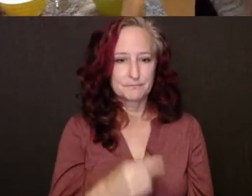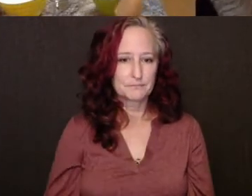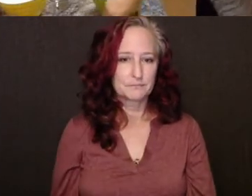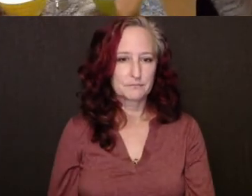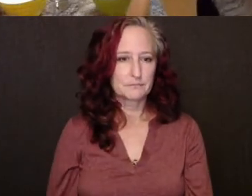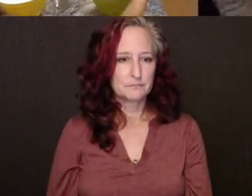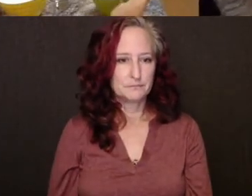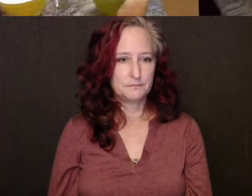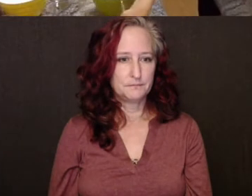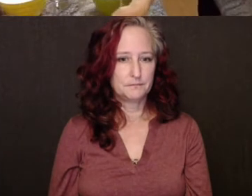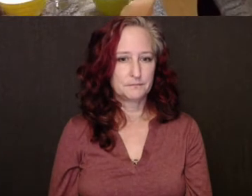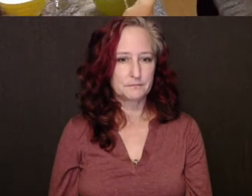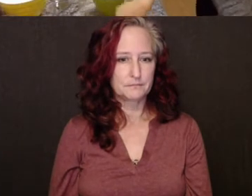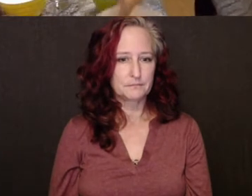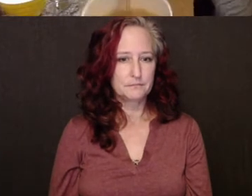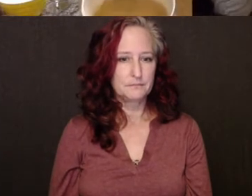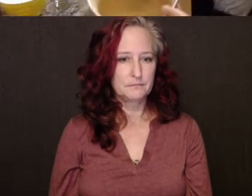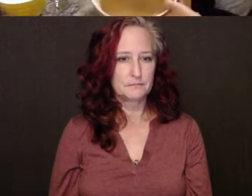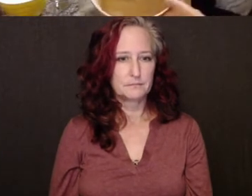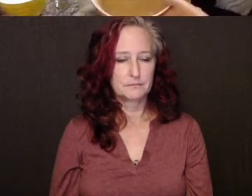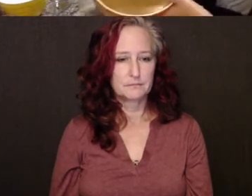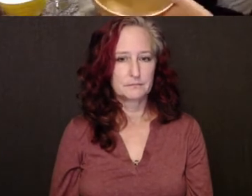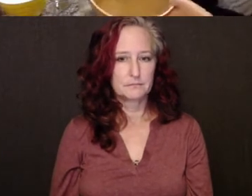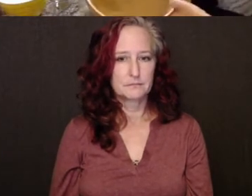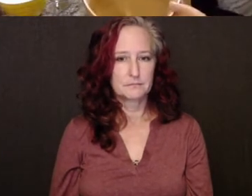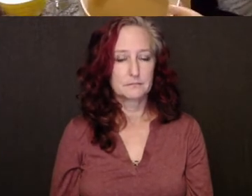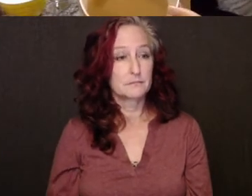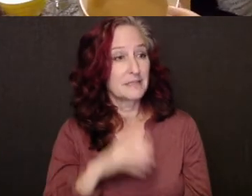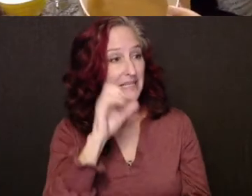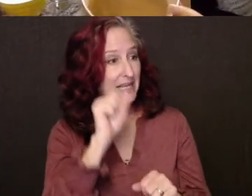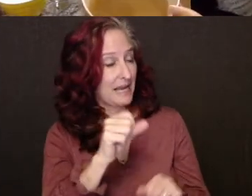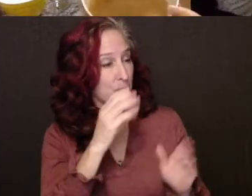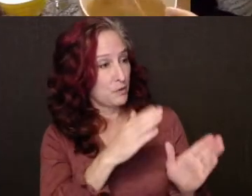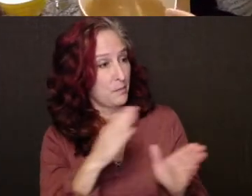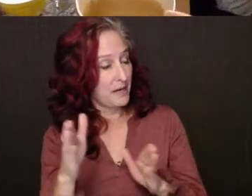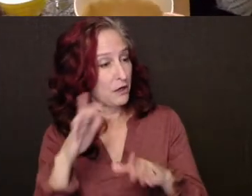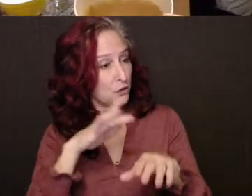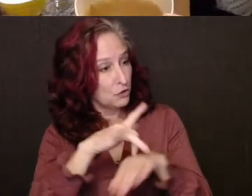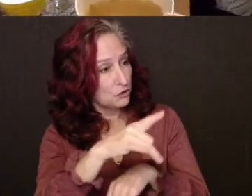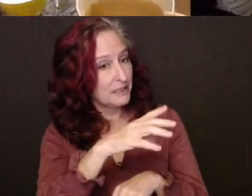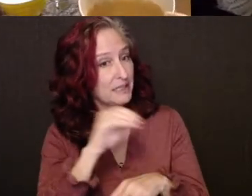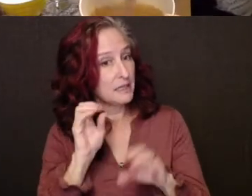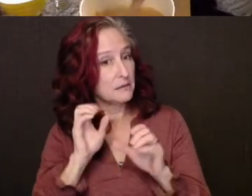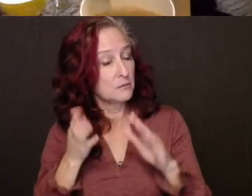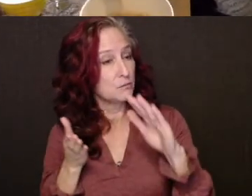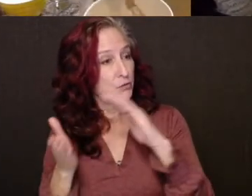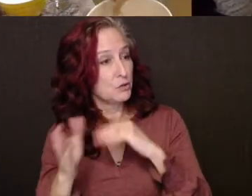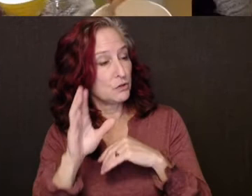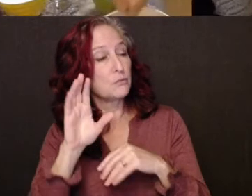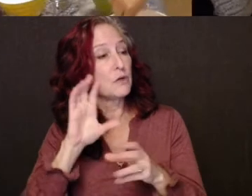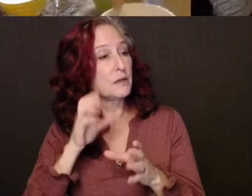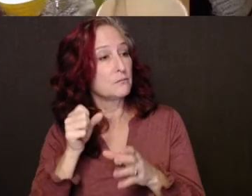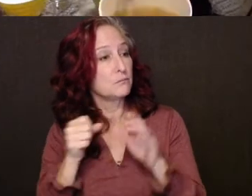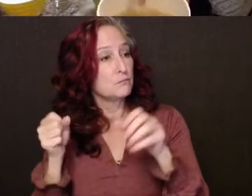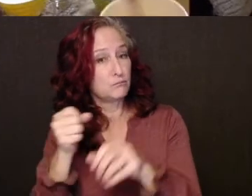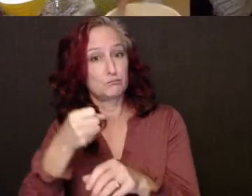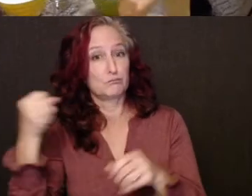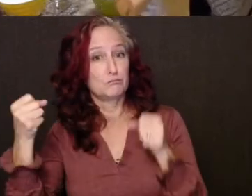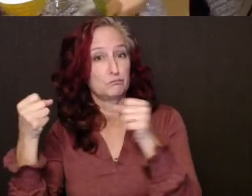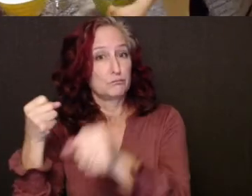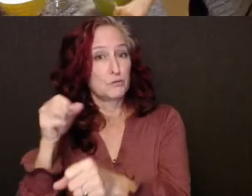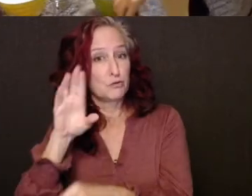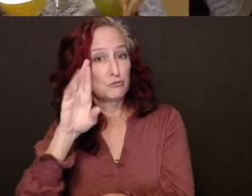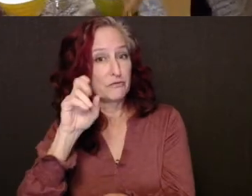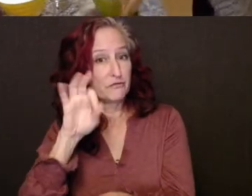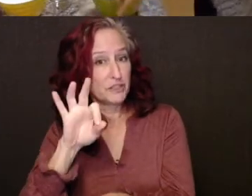oven. Okay, so there is our batter. Okay, our churro batter looks nice and it smells